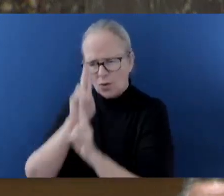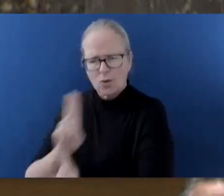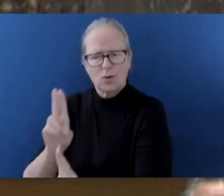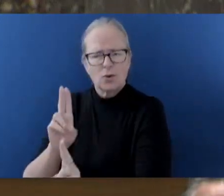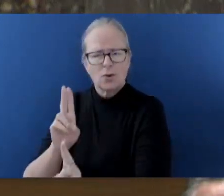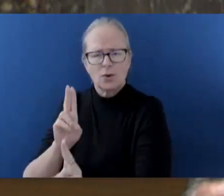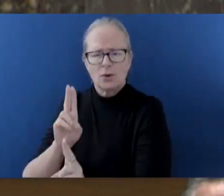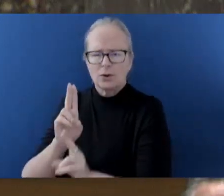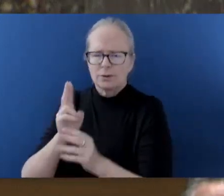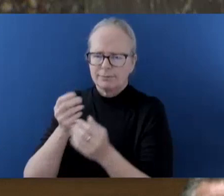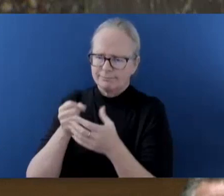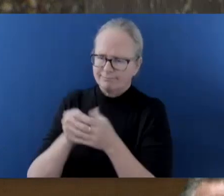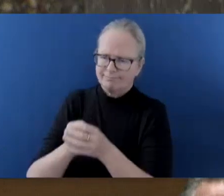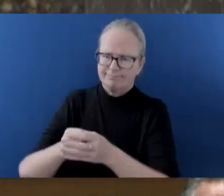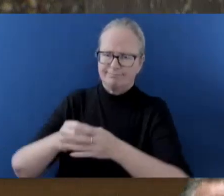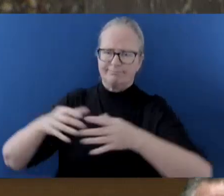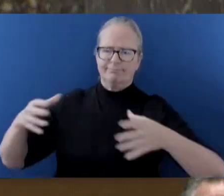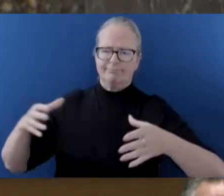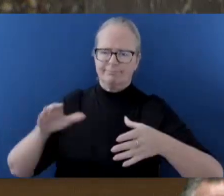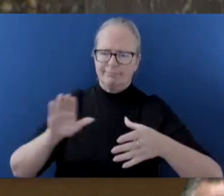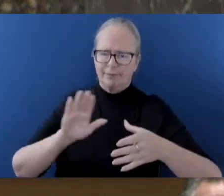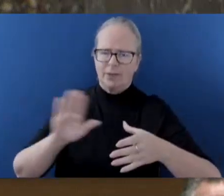their the